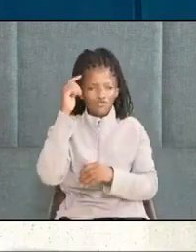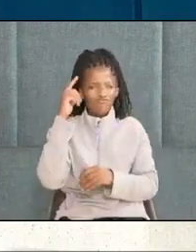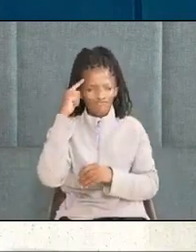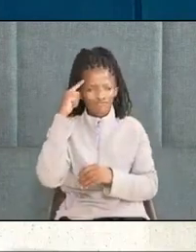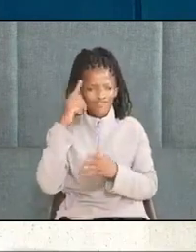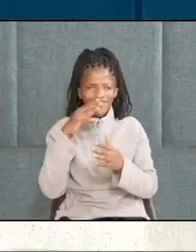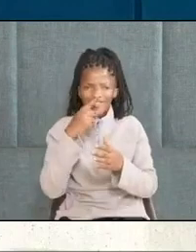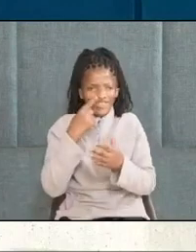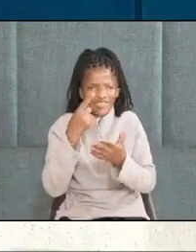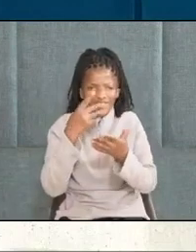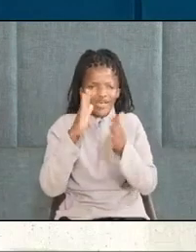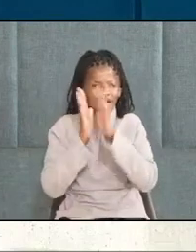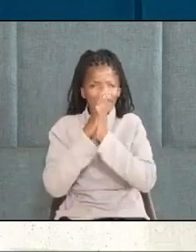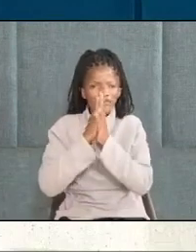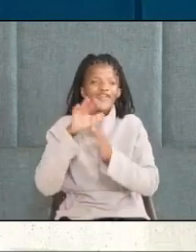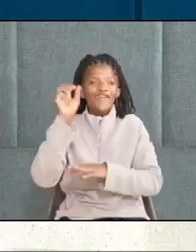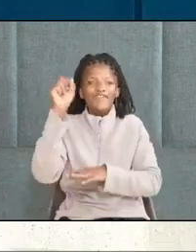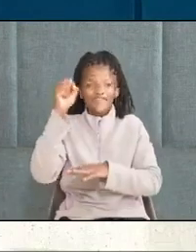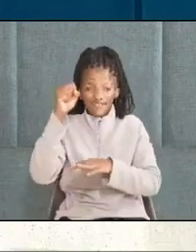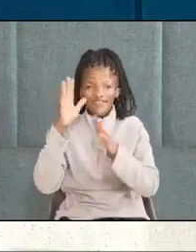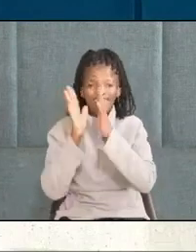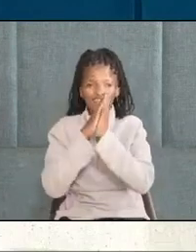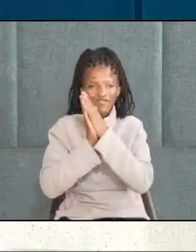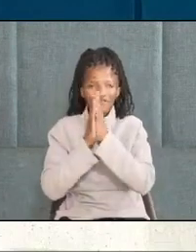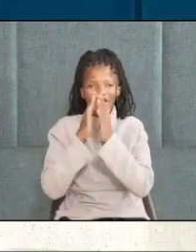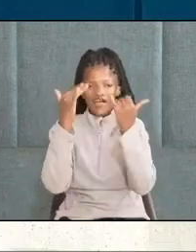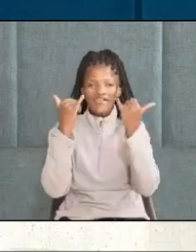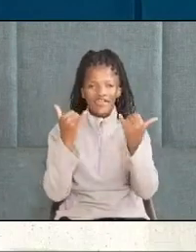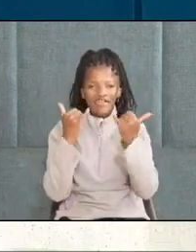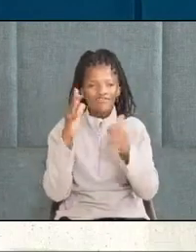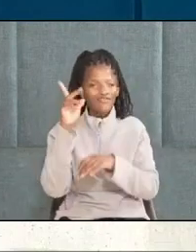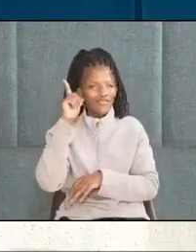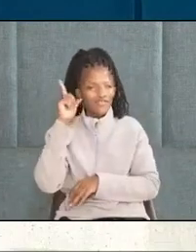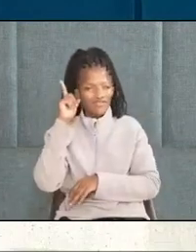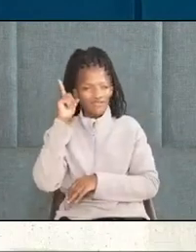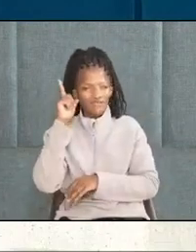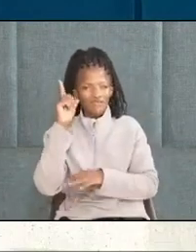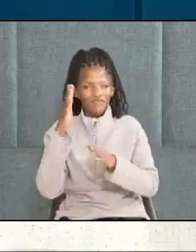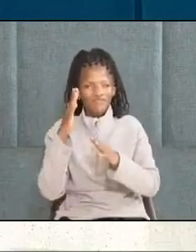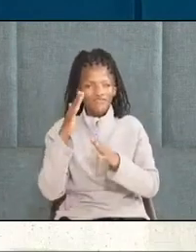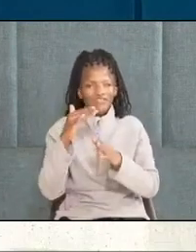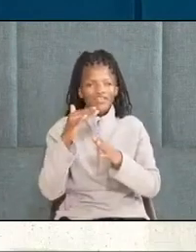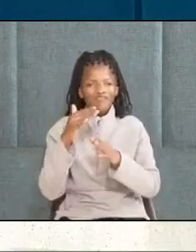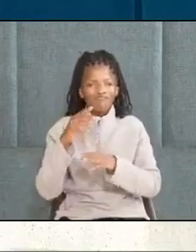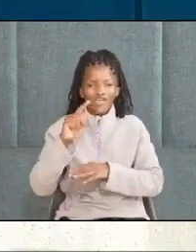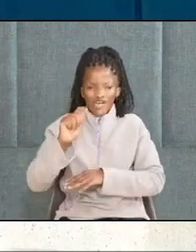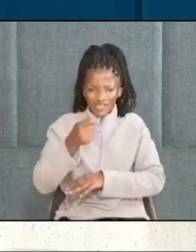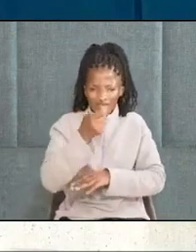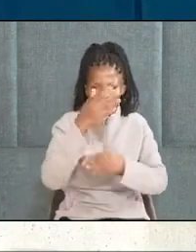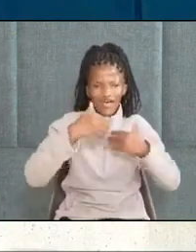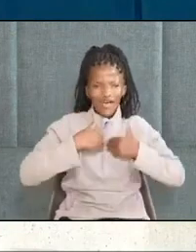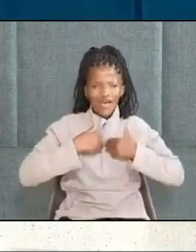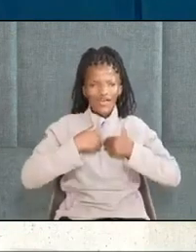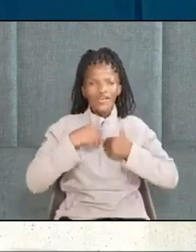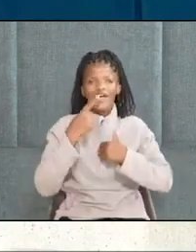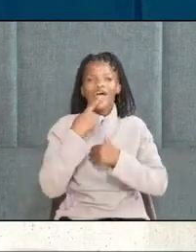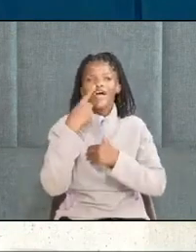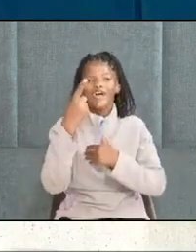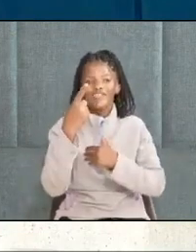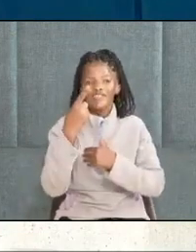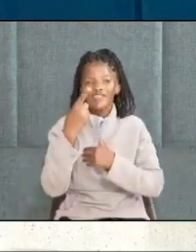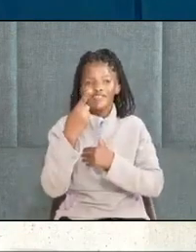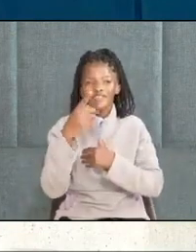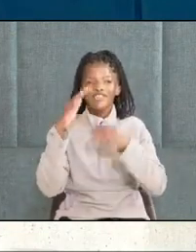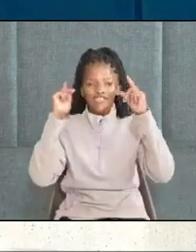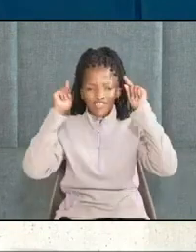say a story? Yes, a story. Now listen. A shepherd had 100 sheep, and one of